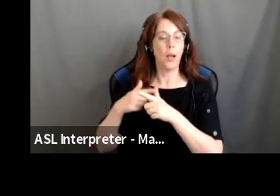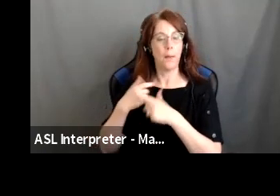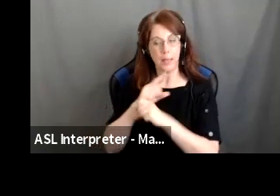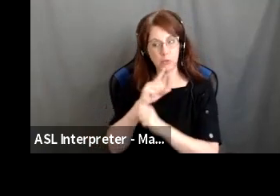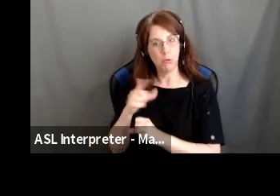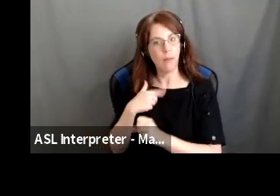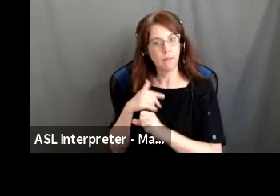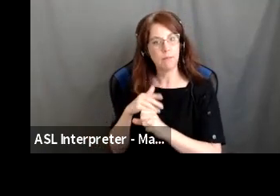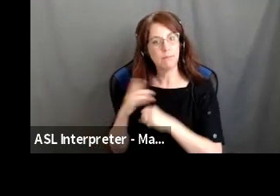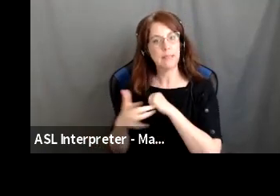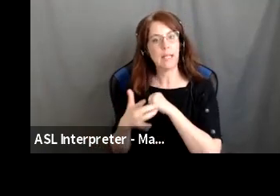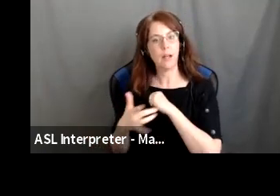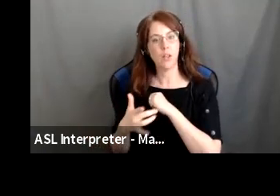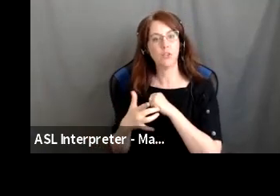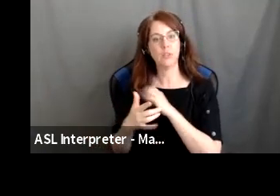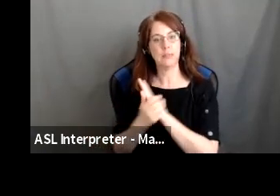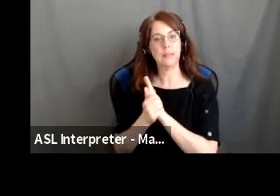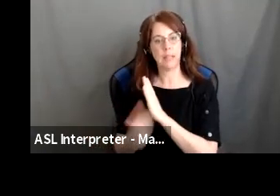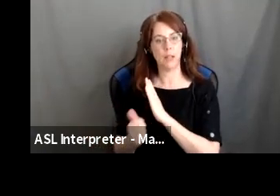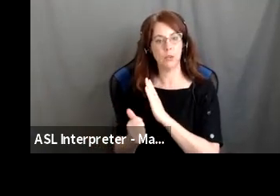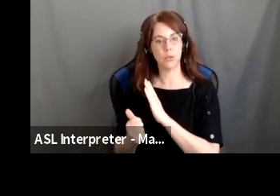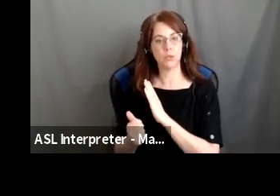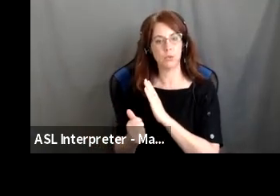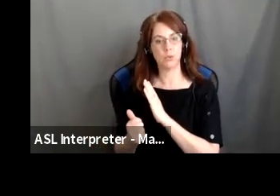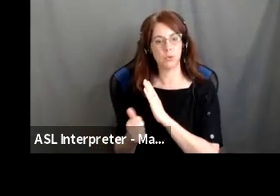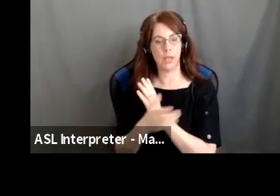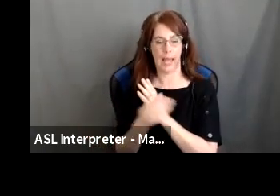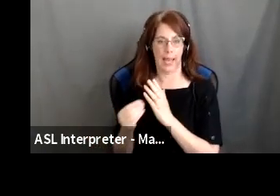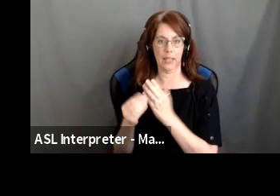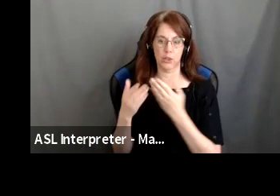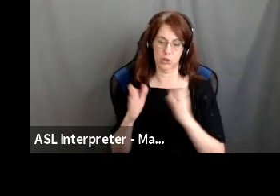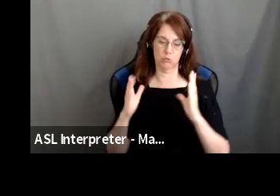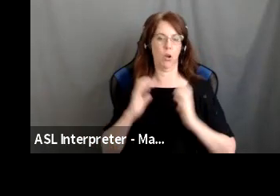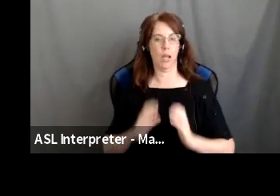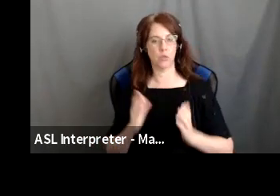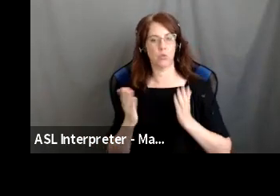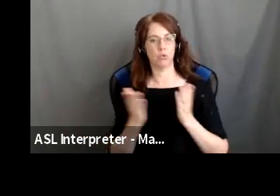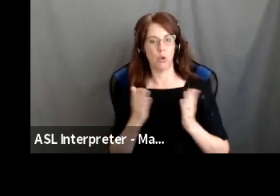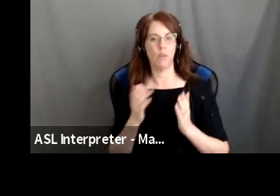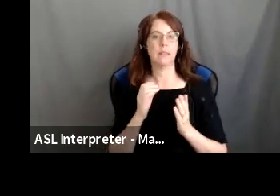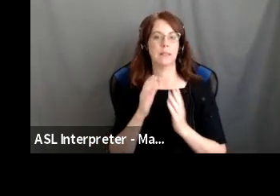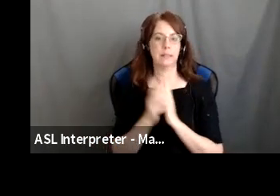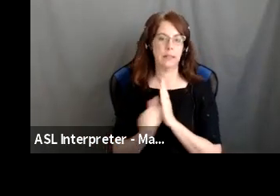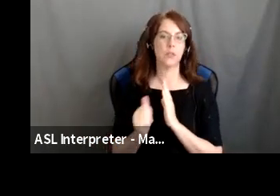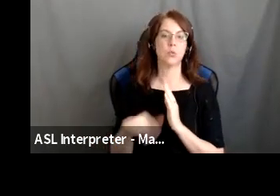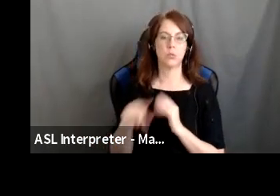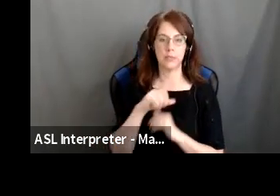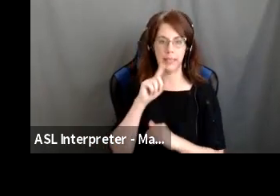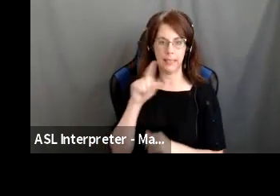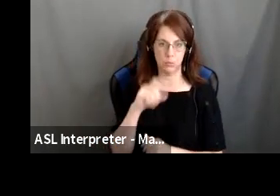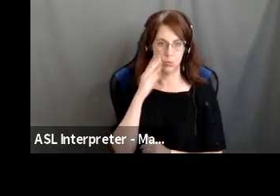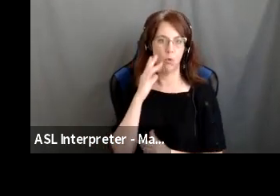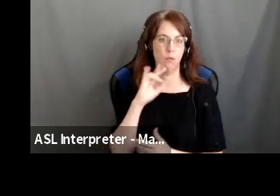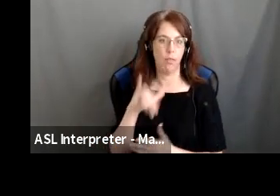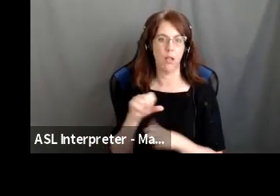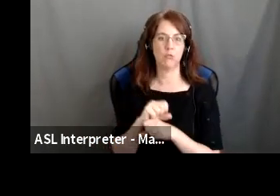the technology skills as well as the general customer service skills or people skills that they're going to need to know for that